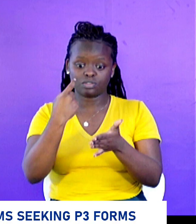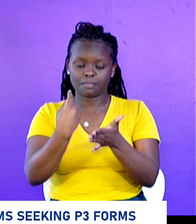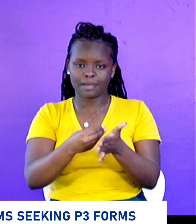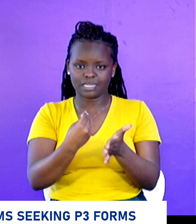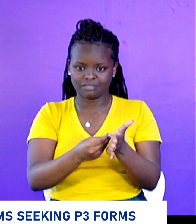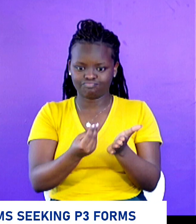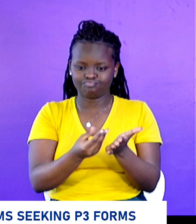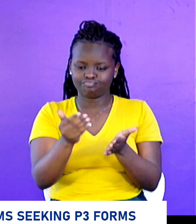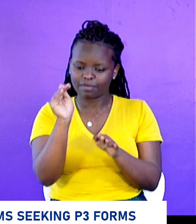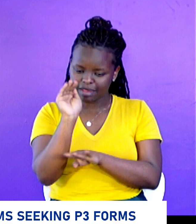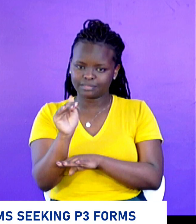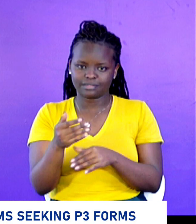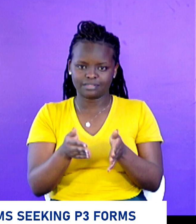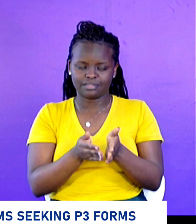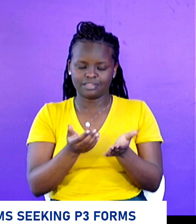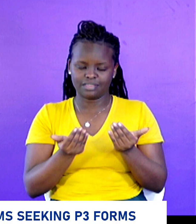as required.